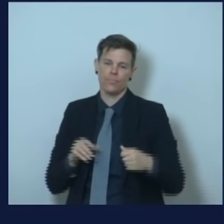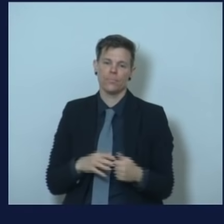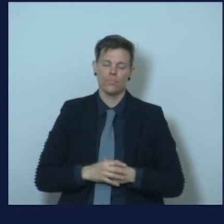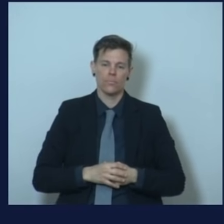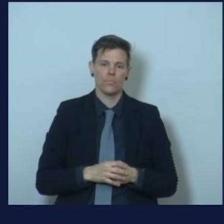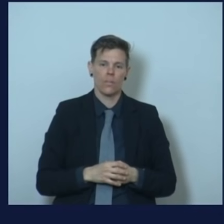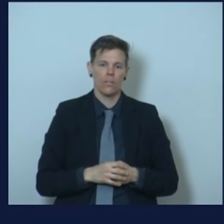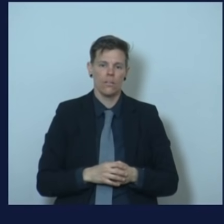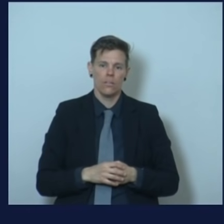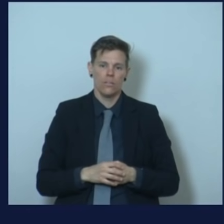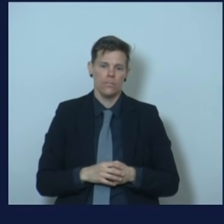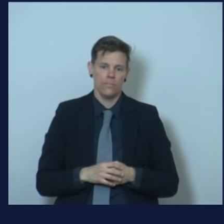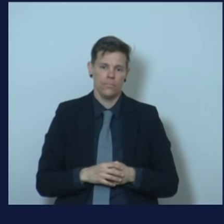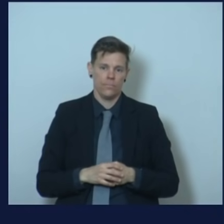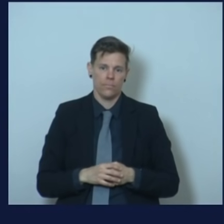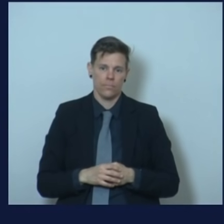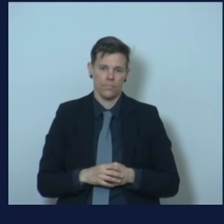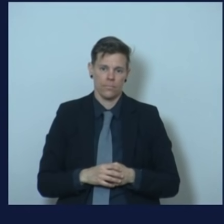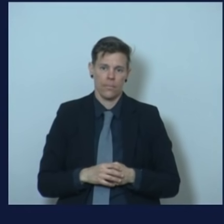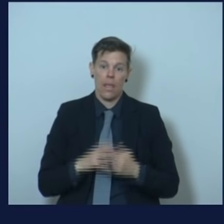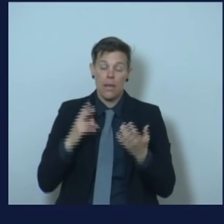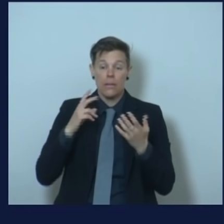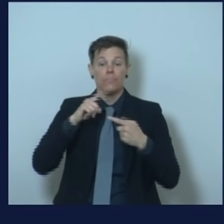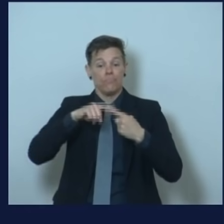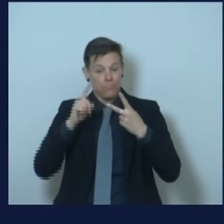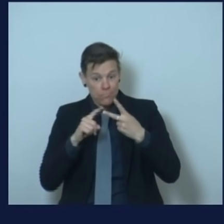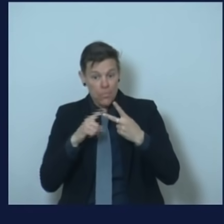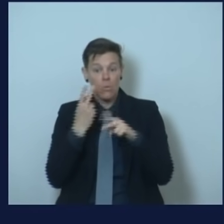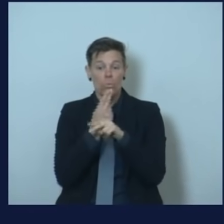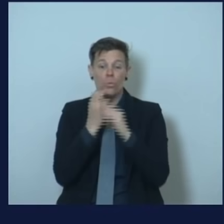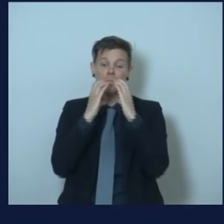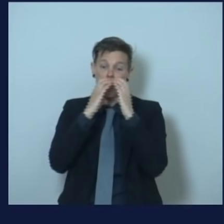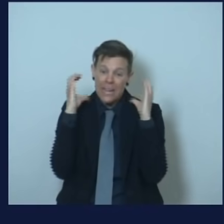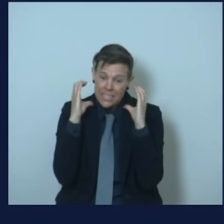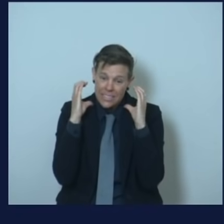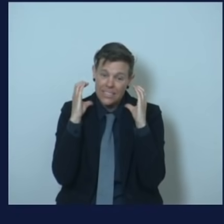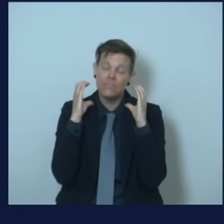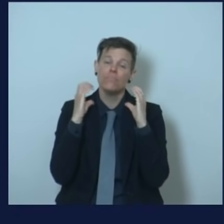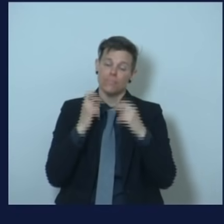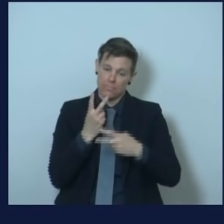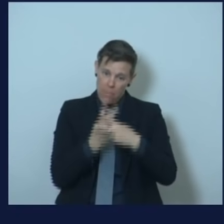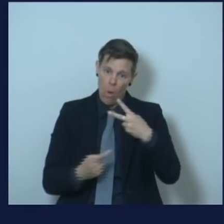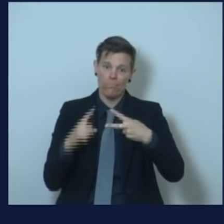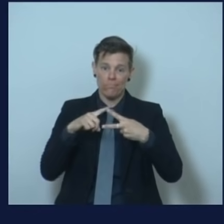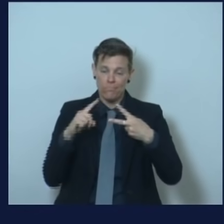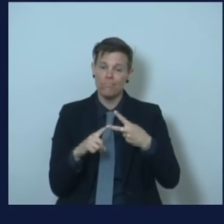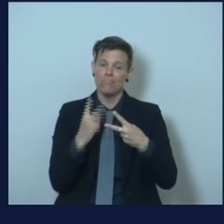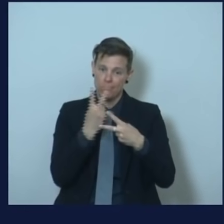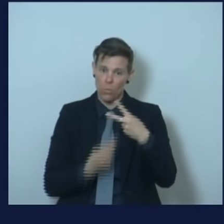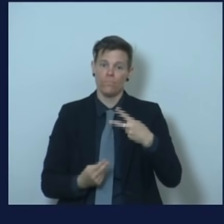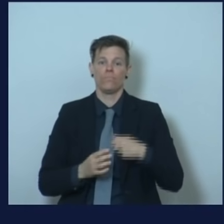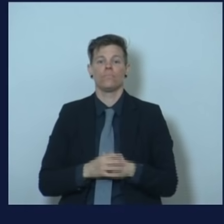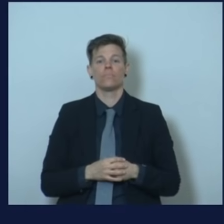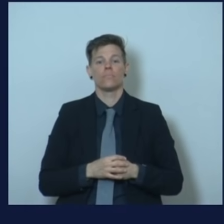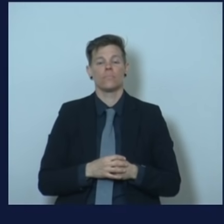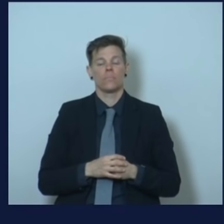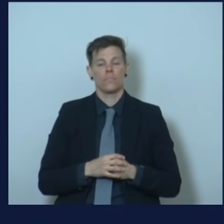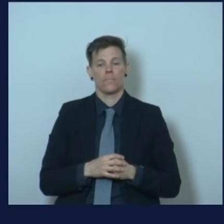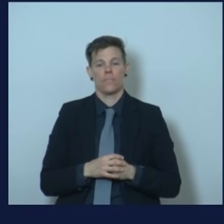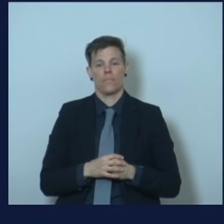it means wearing a mask. You're going to see in our slides that a lot of that movement